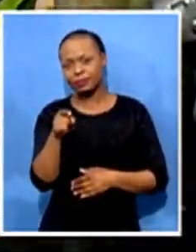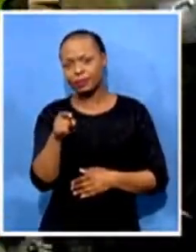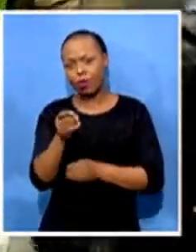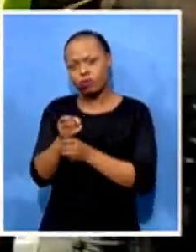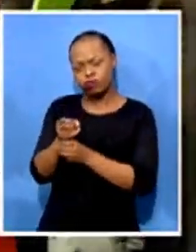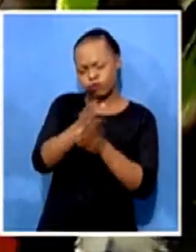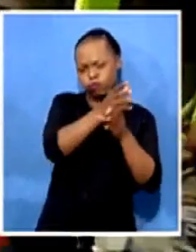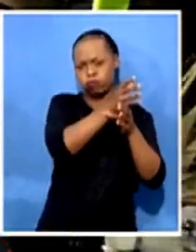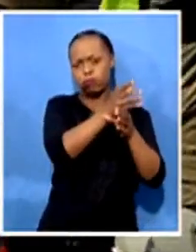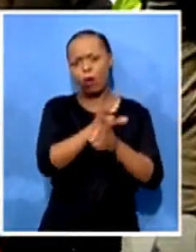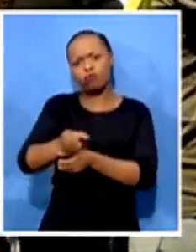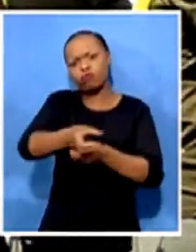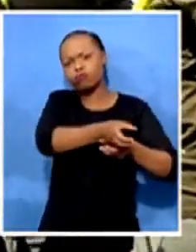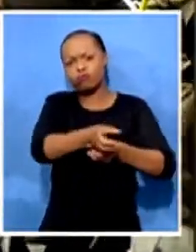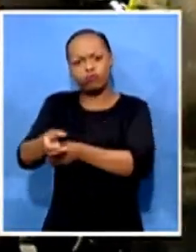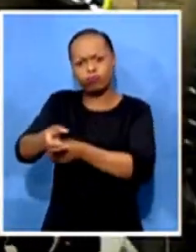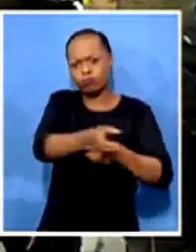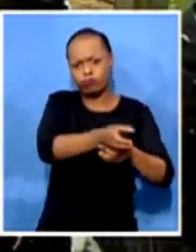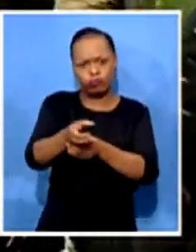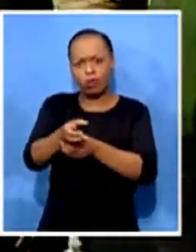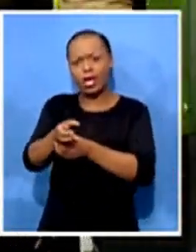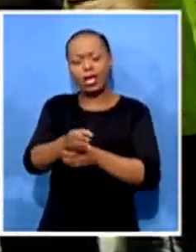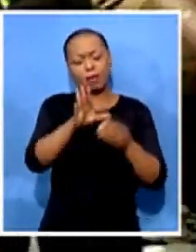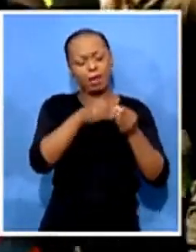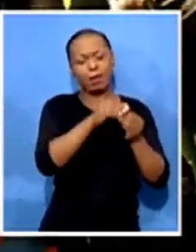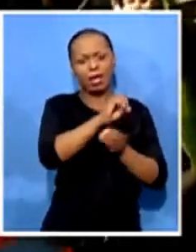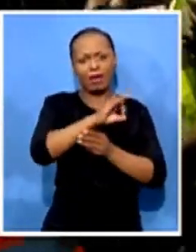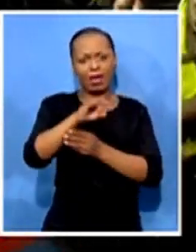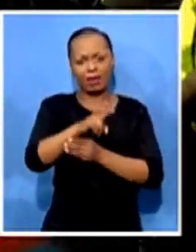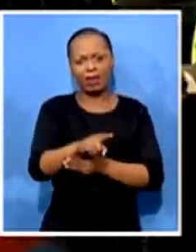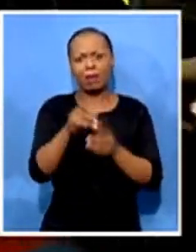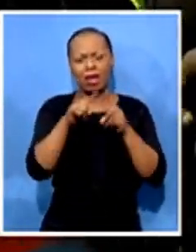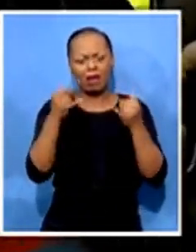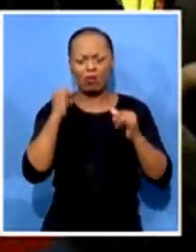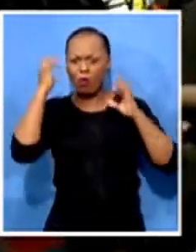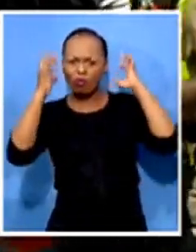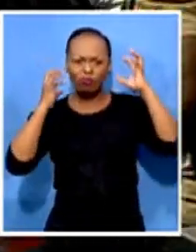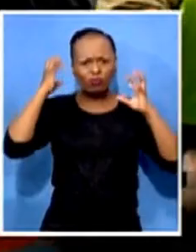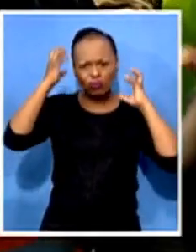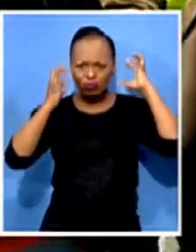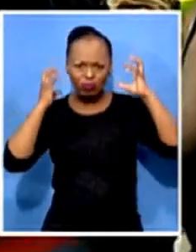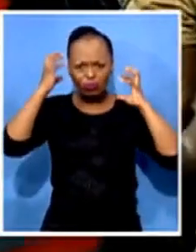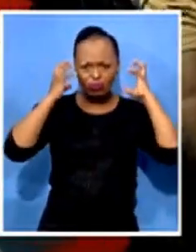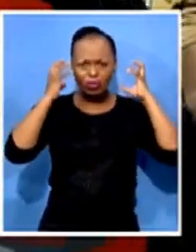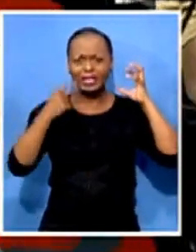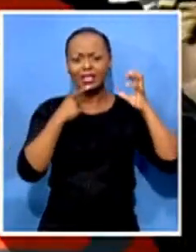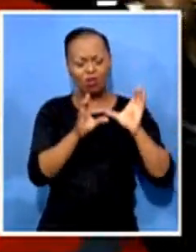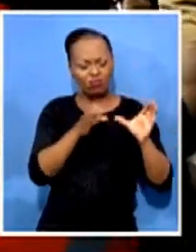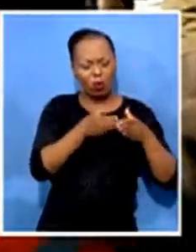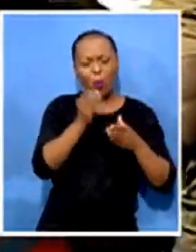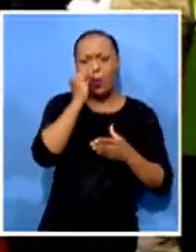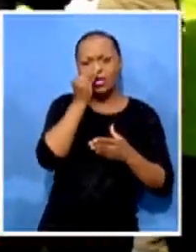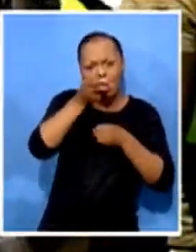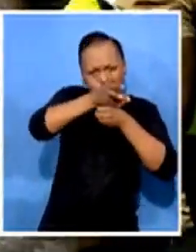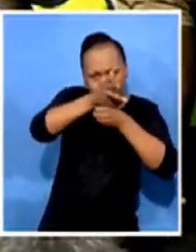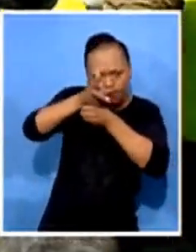a firearm, and then of course was a whole confusion about whether members of the media were indeed armed. And we of course telling the police as well as